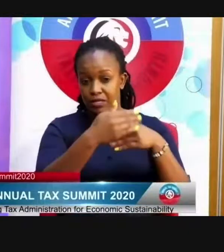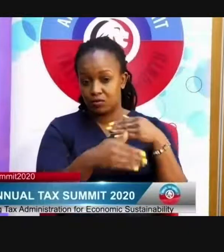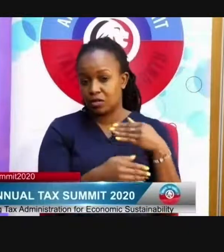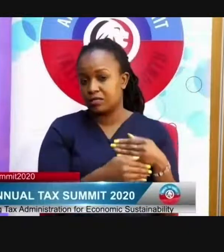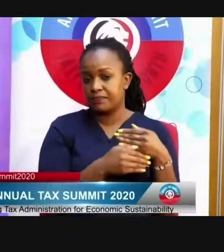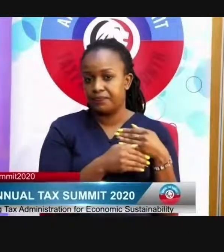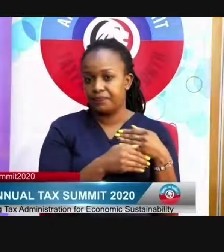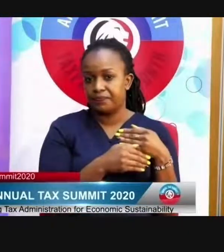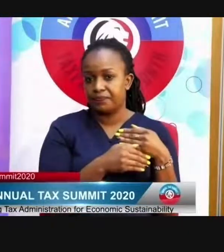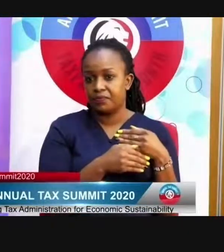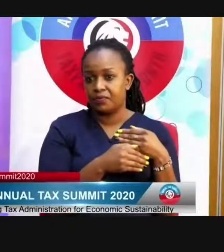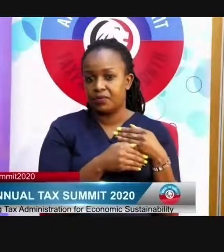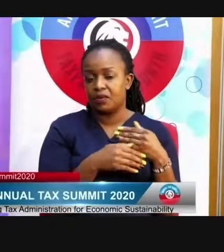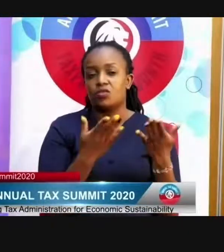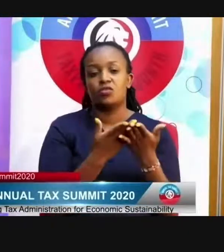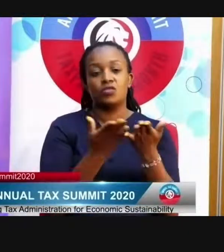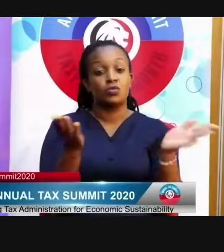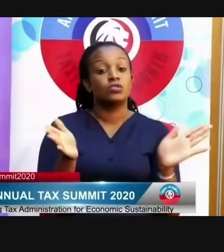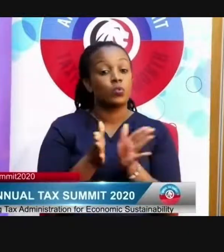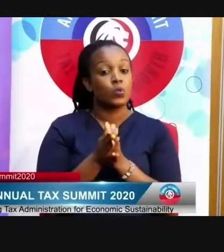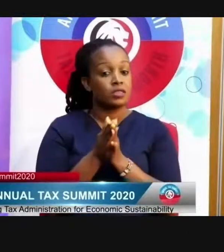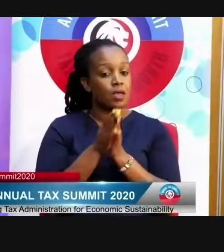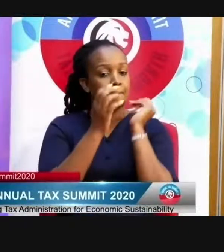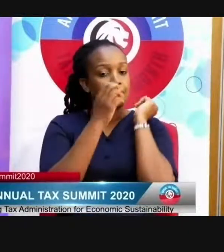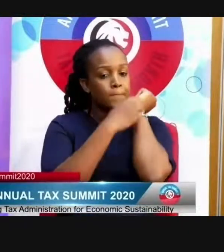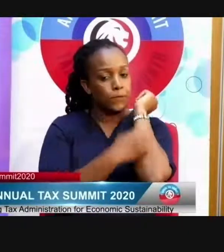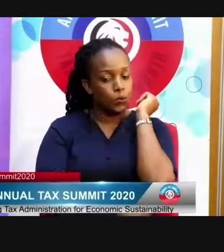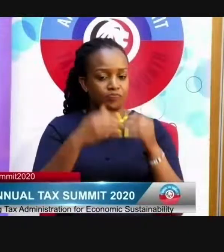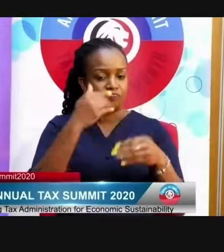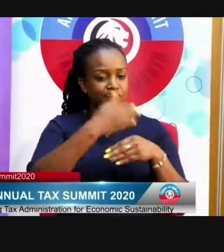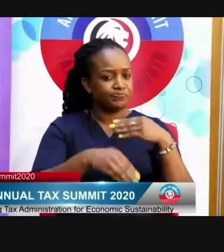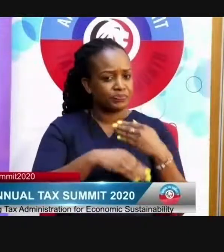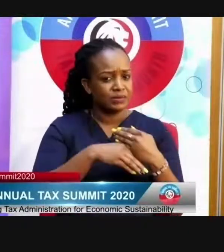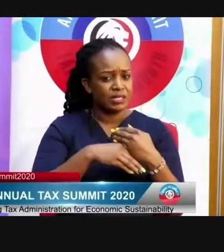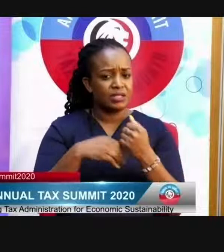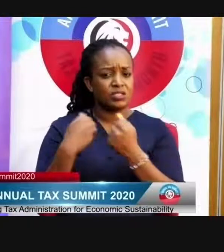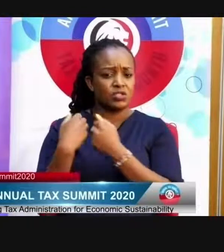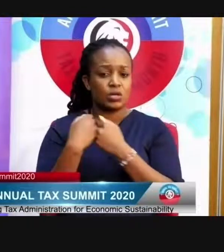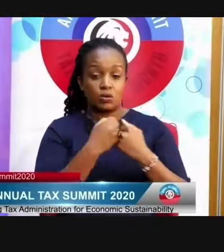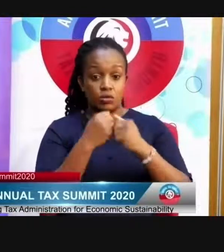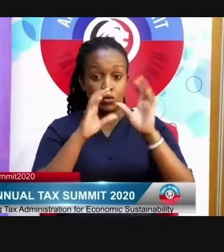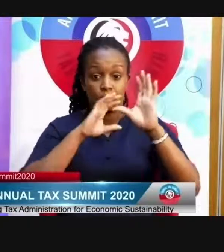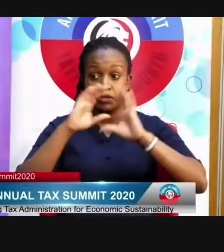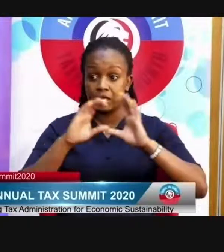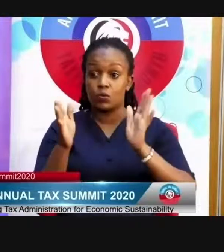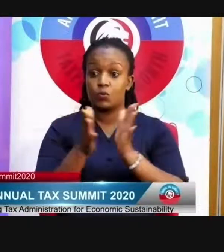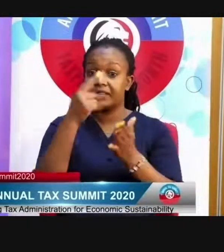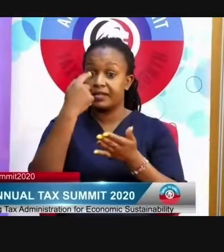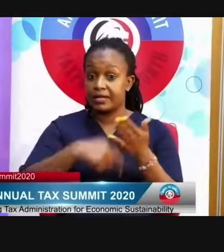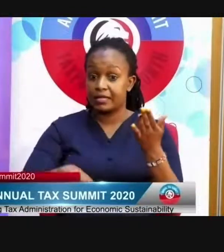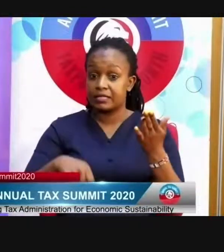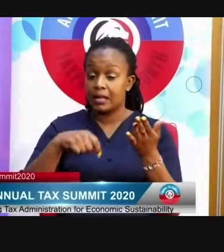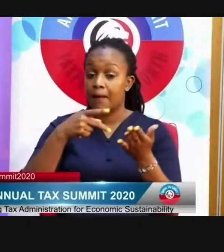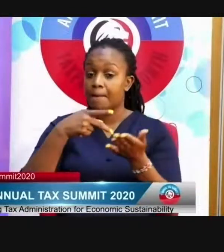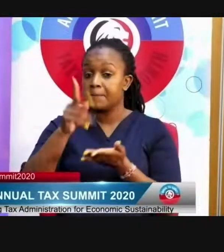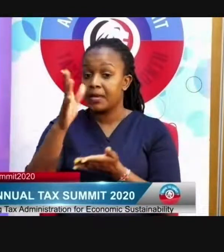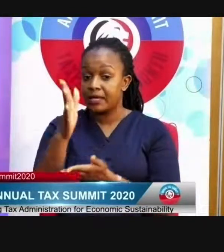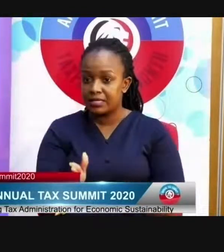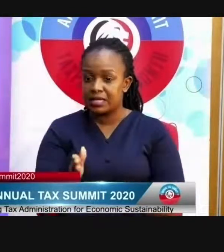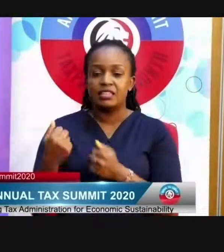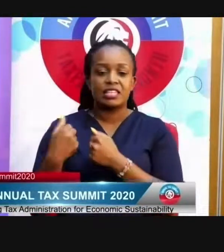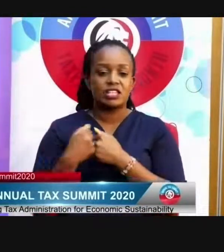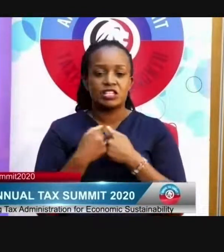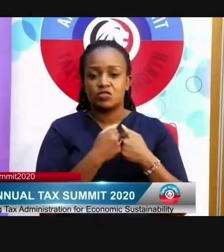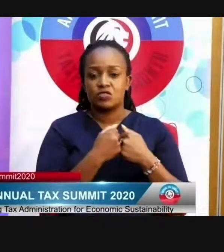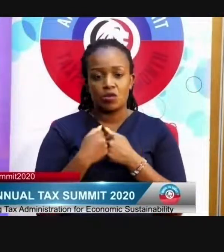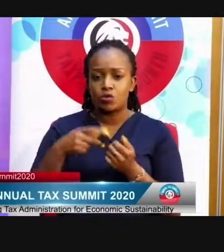Those with poor infrastructure struggled to communicate with taxpayers, struggled to get their filing on time. When staff had to work from home, it